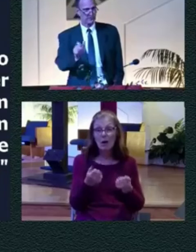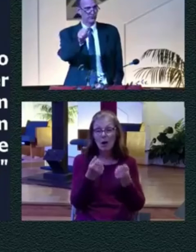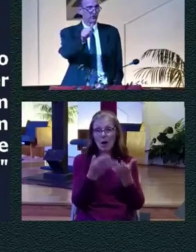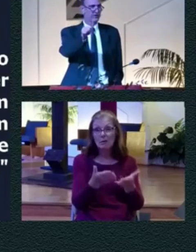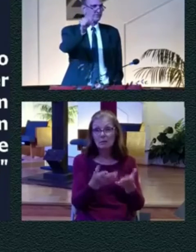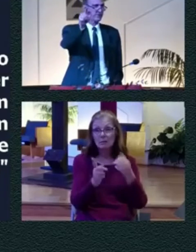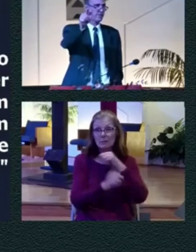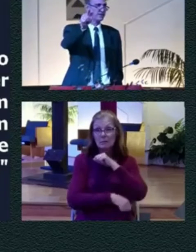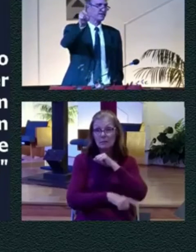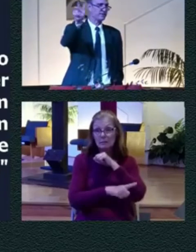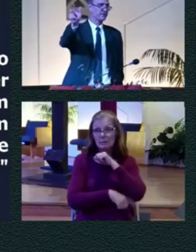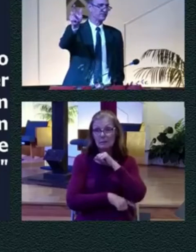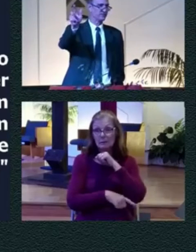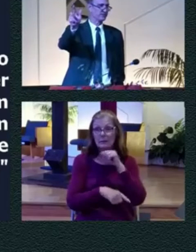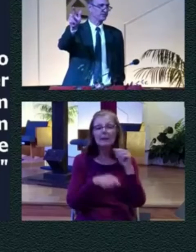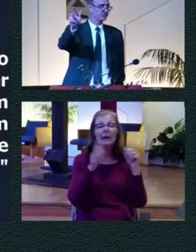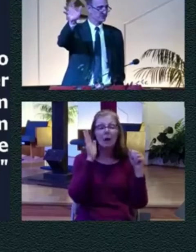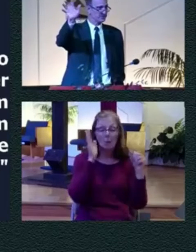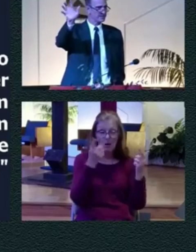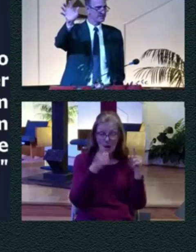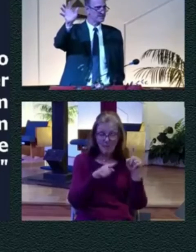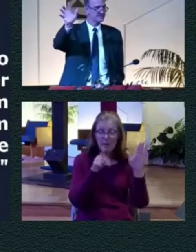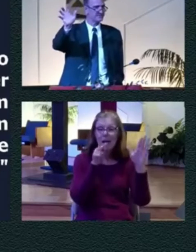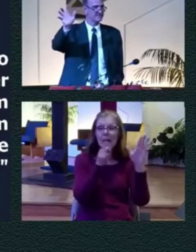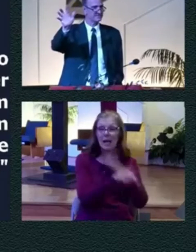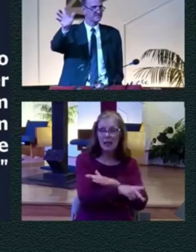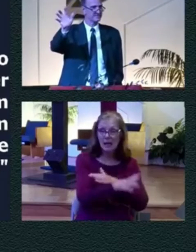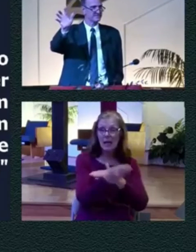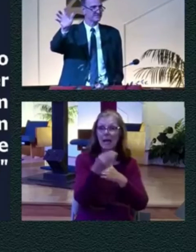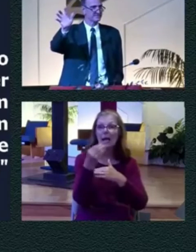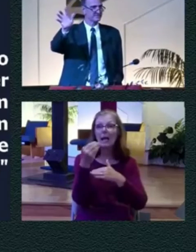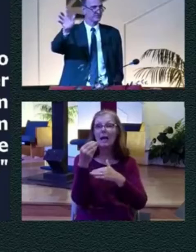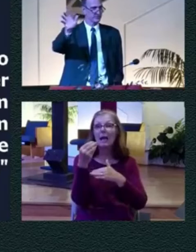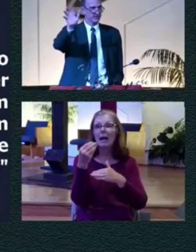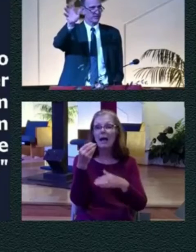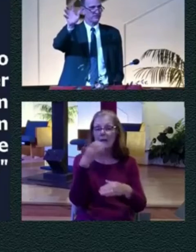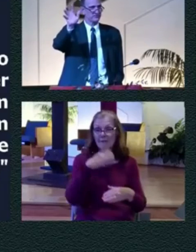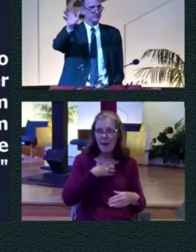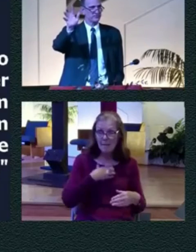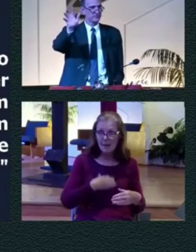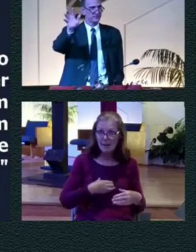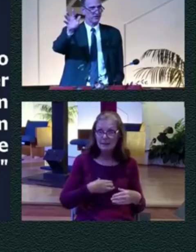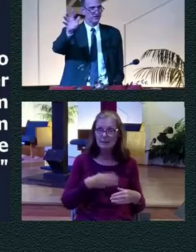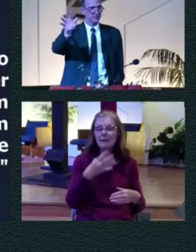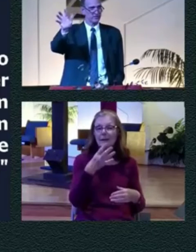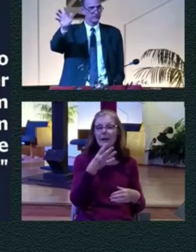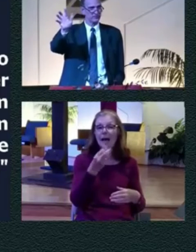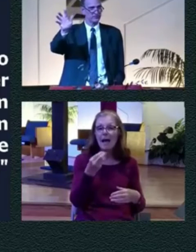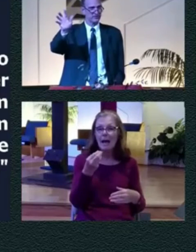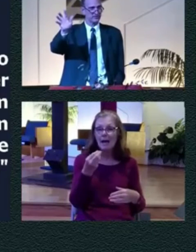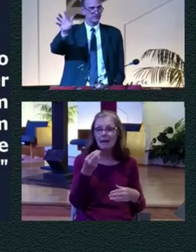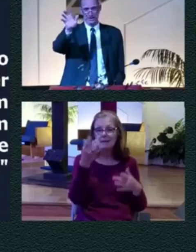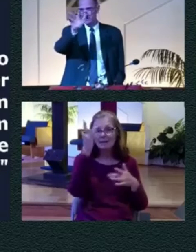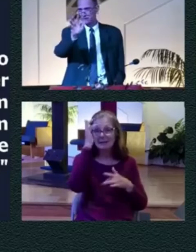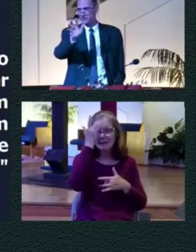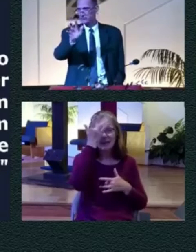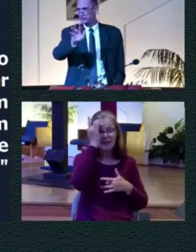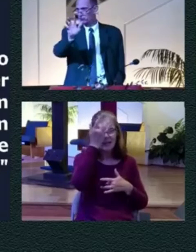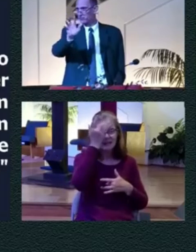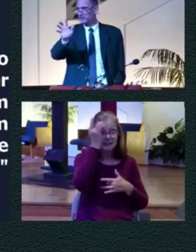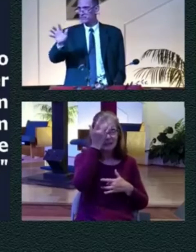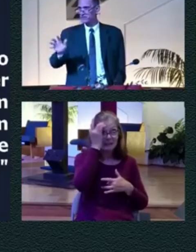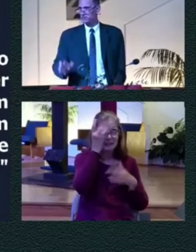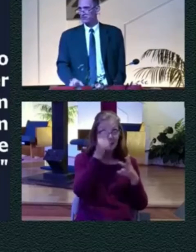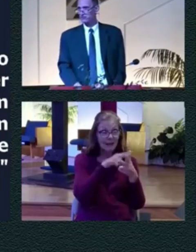by sword, famine, and pestilence. You see it again? Those elements that we saw in Revelation 6, same elements,